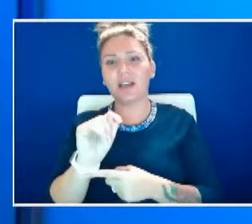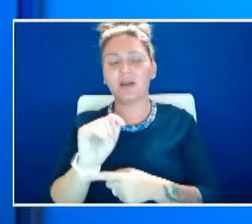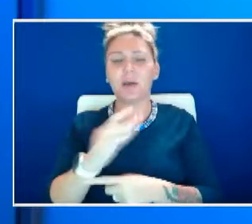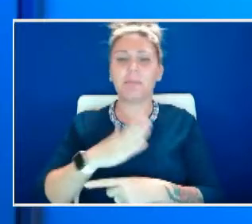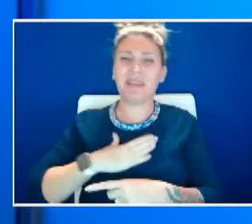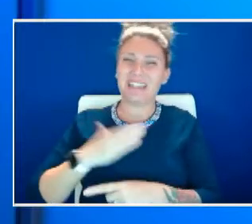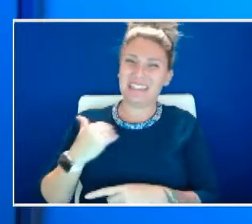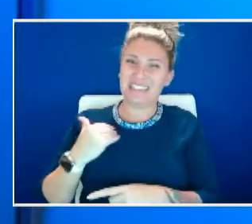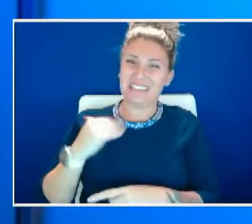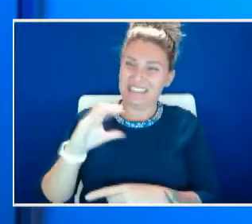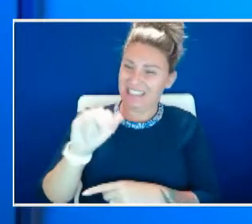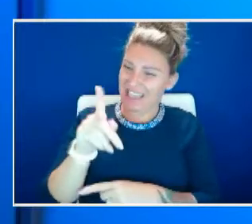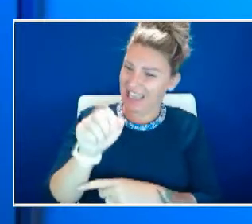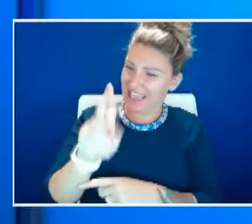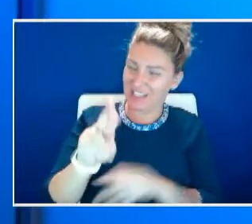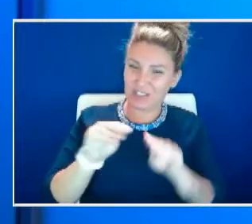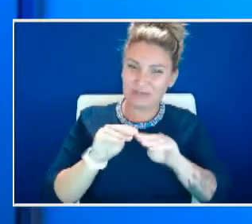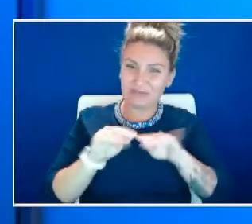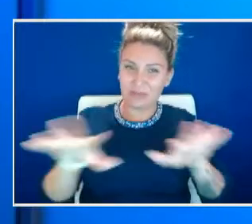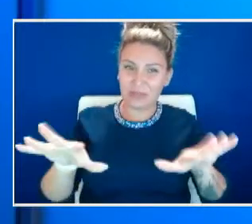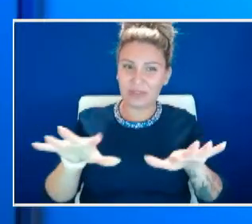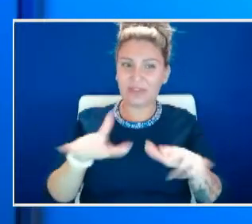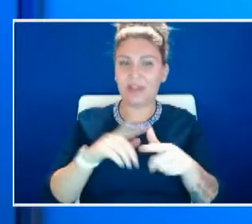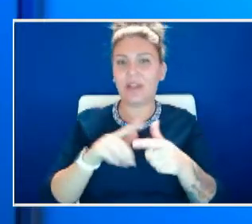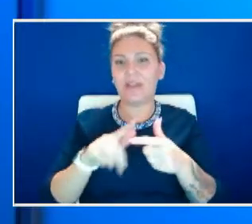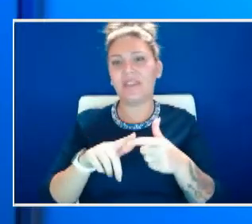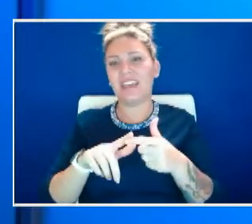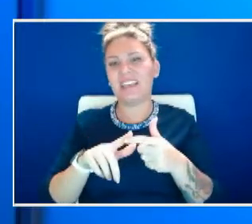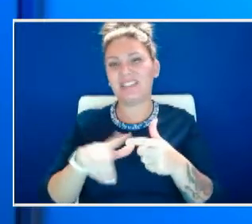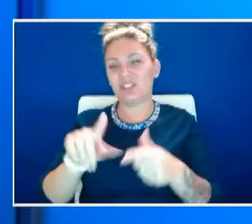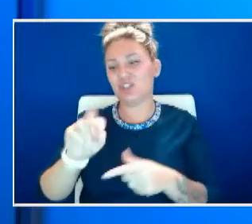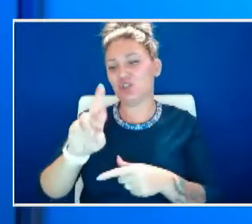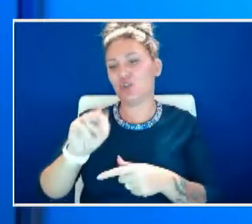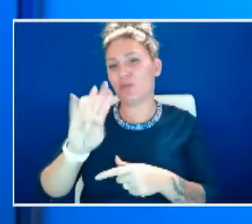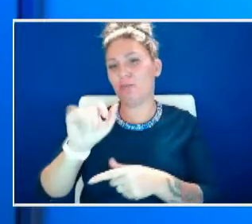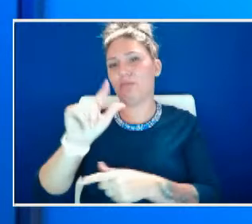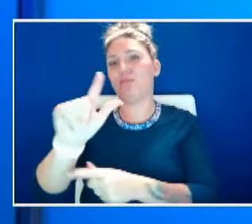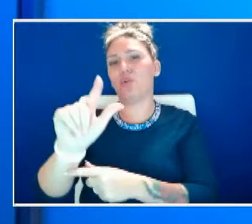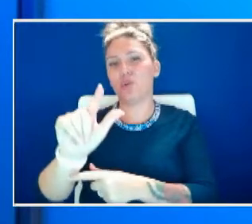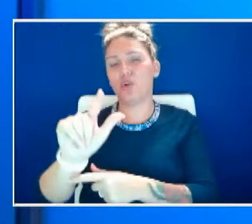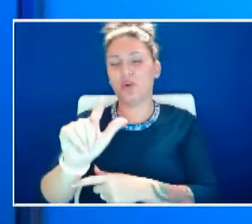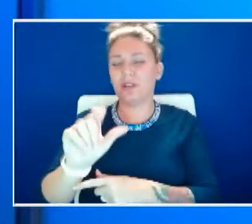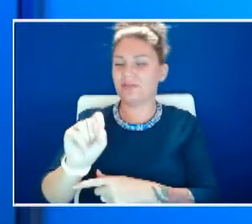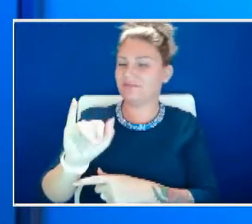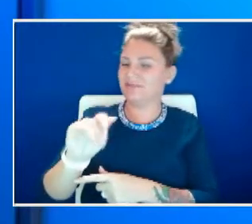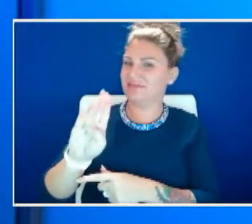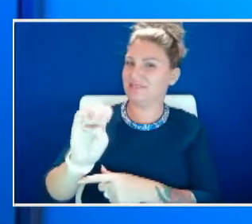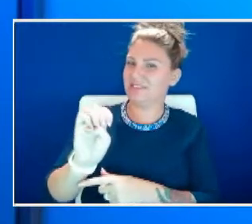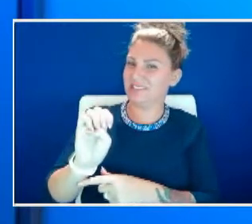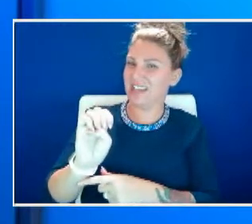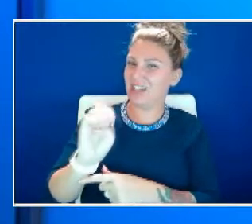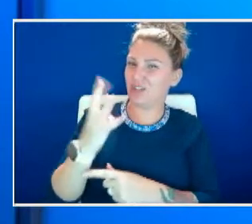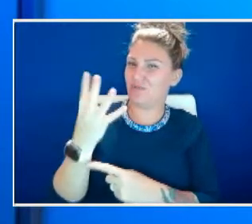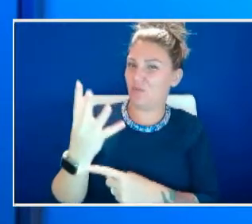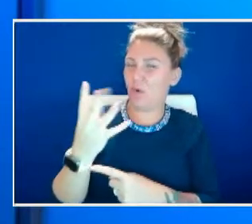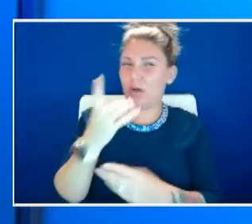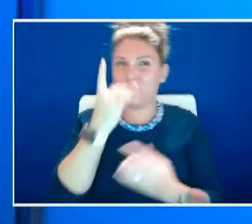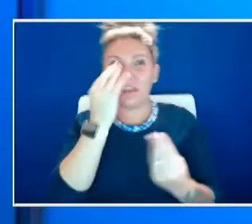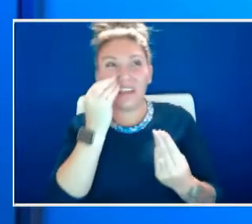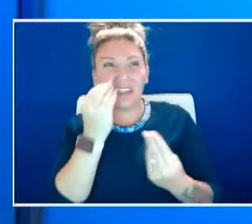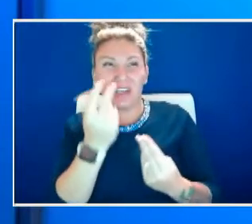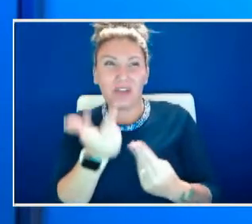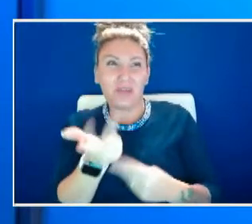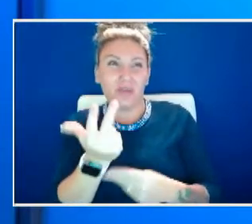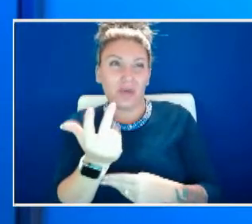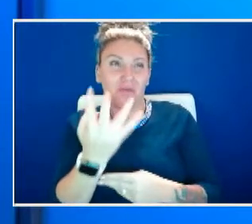and now it was terminal, stage 4, thinking maybe 3 to 4 years to live. And my son, who